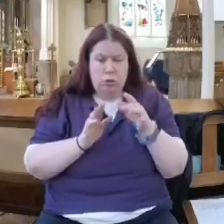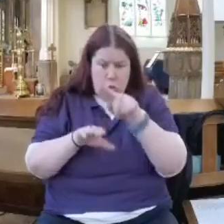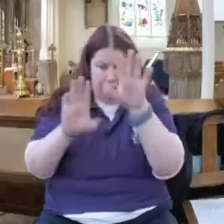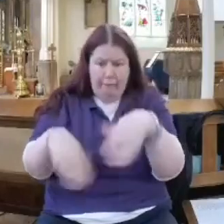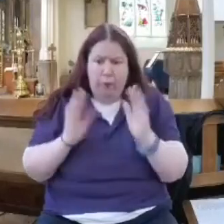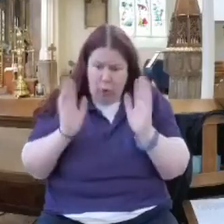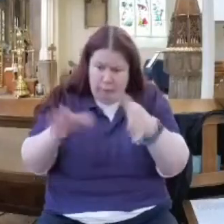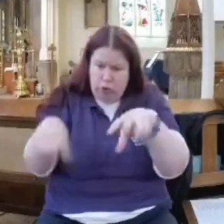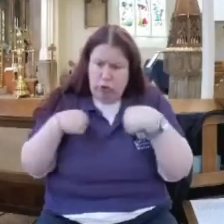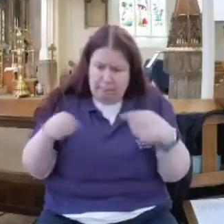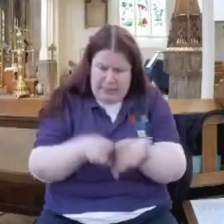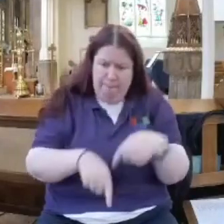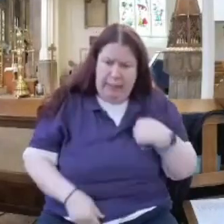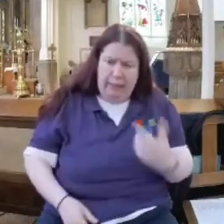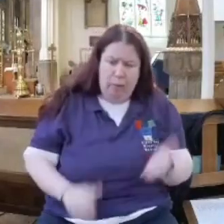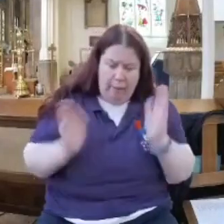adopt their opinion.